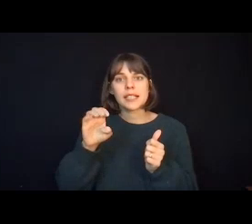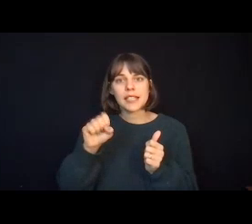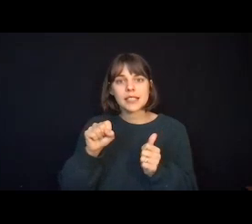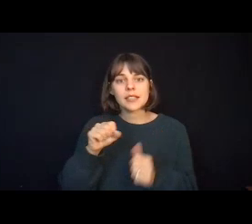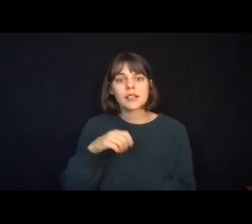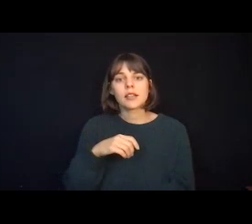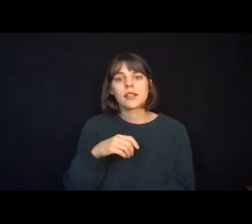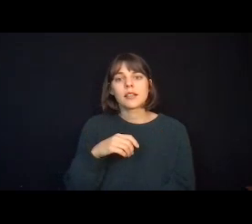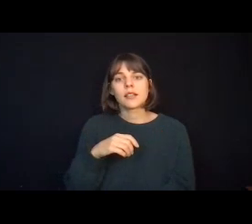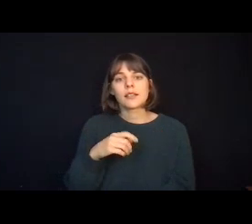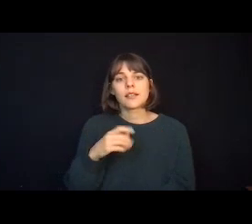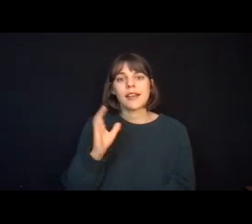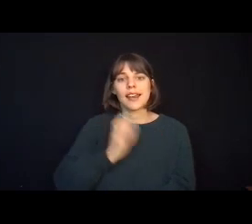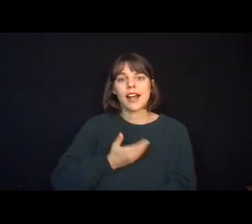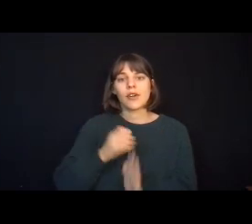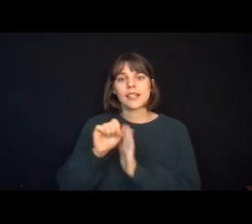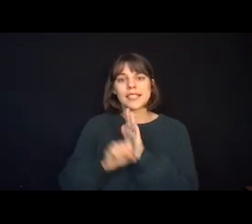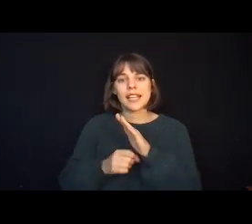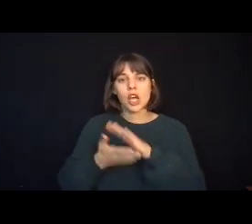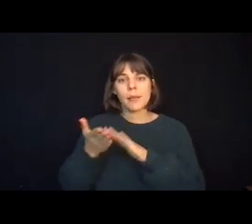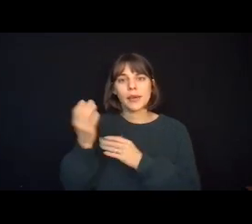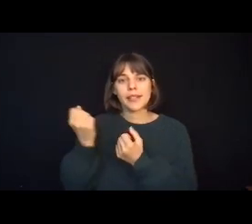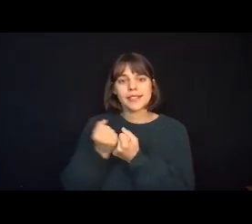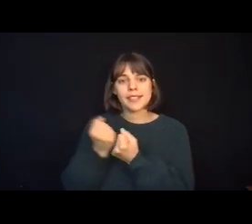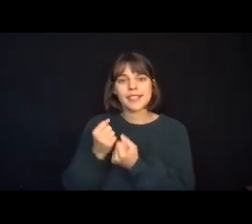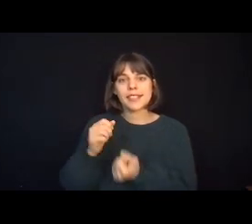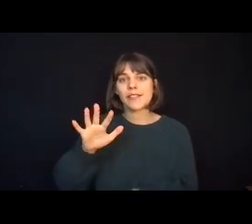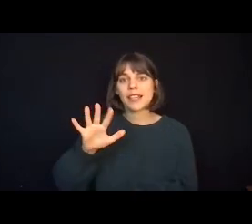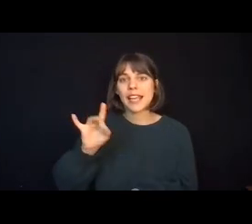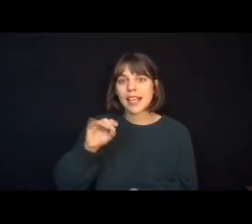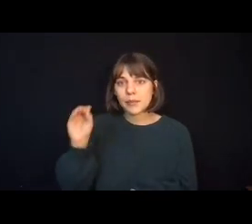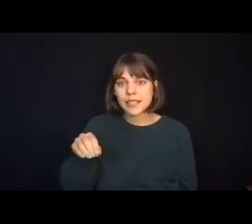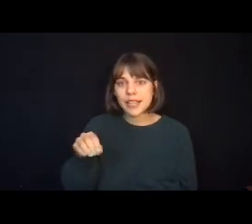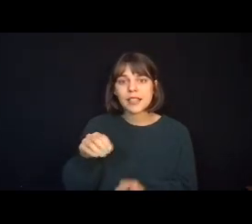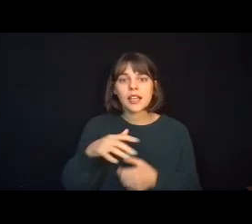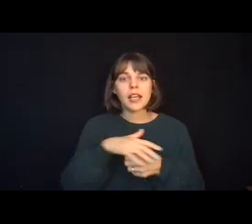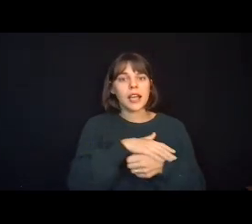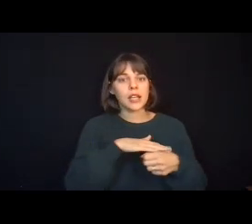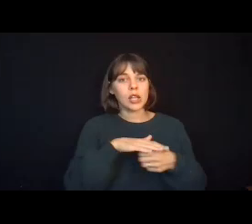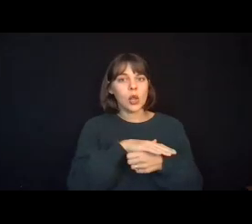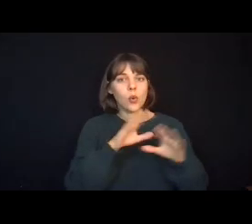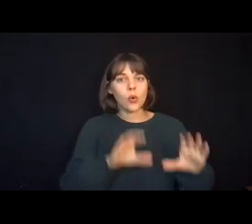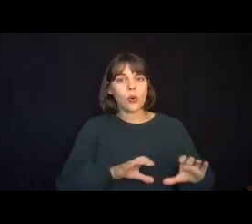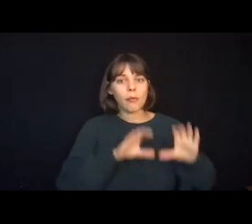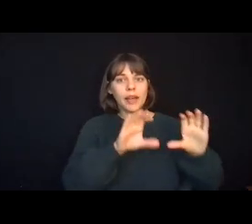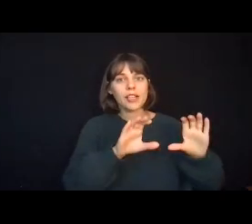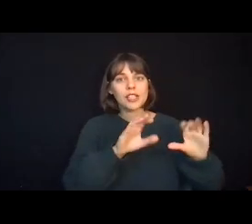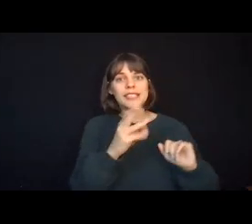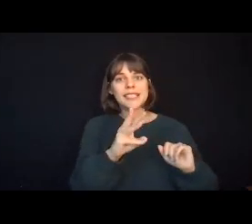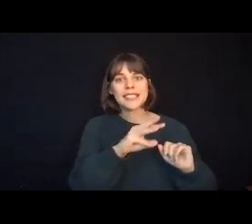being 58% and our one-time state and local capital amounts being 16%.